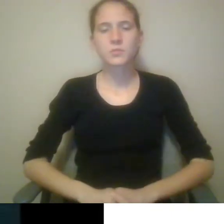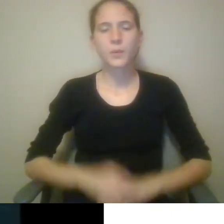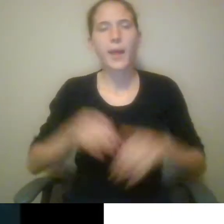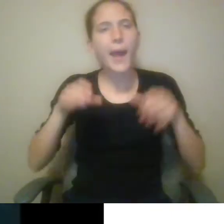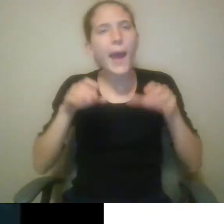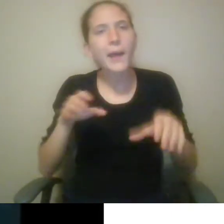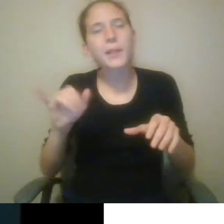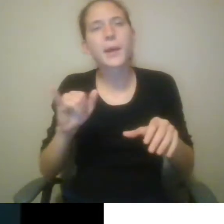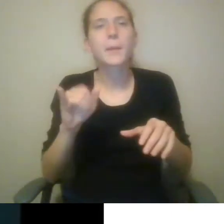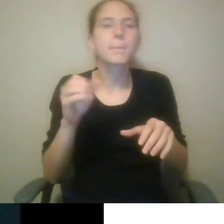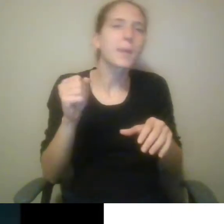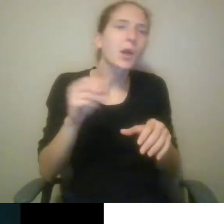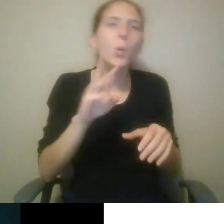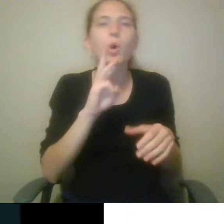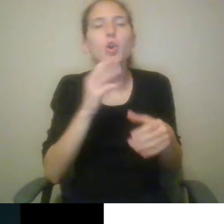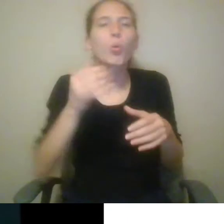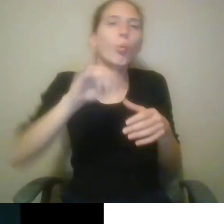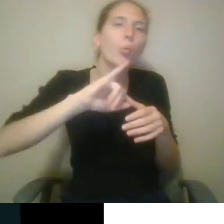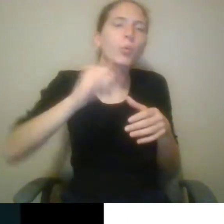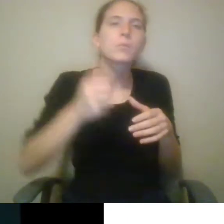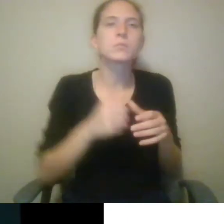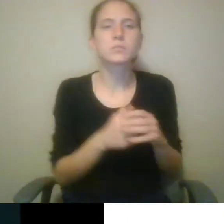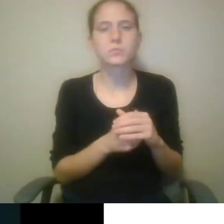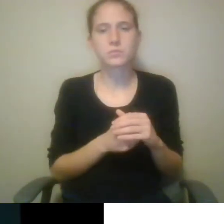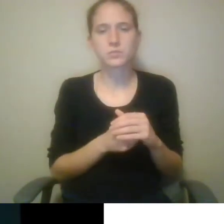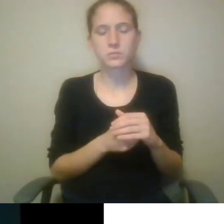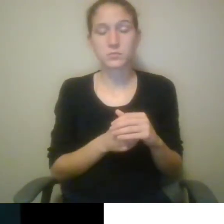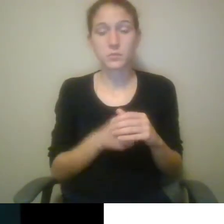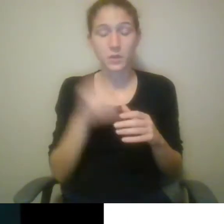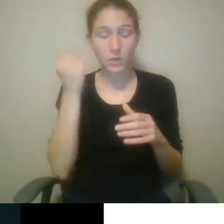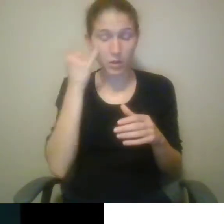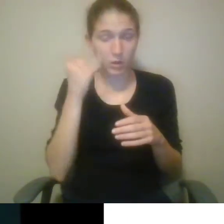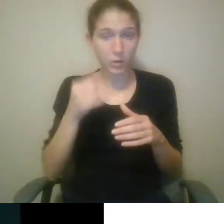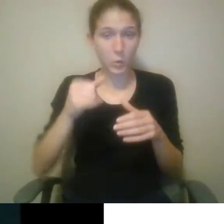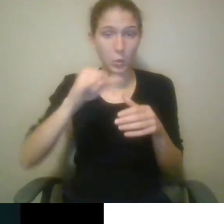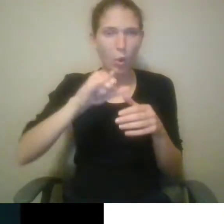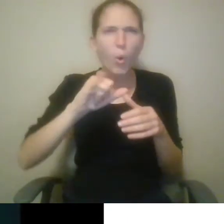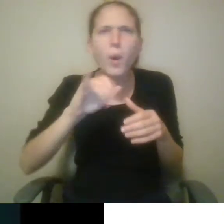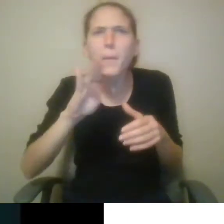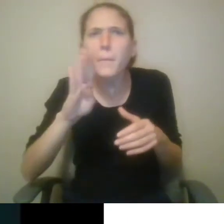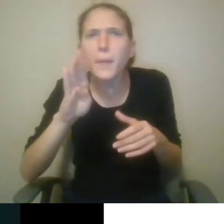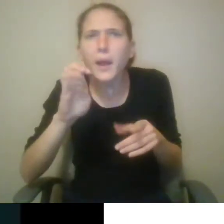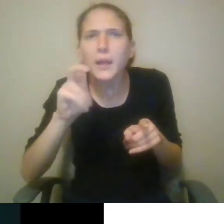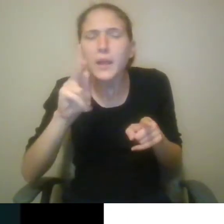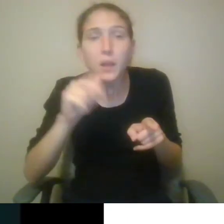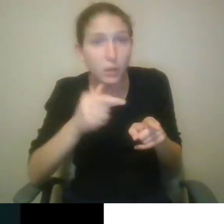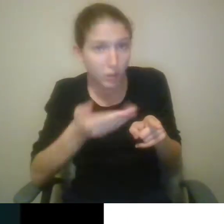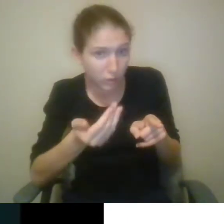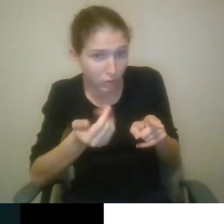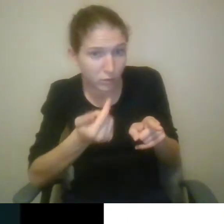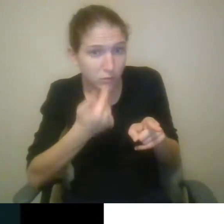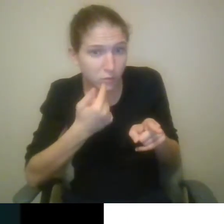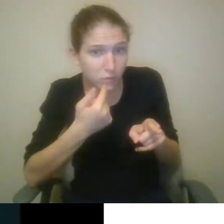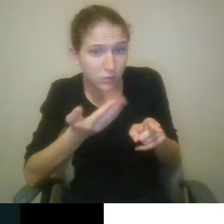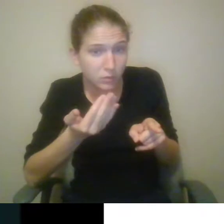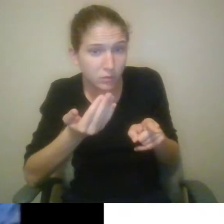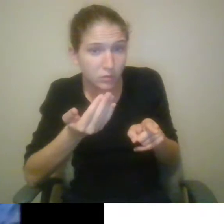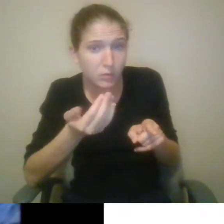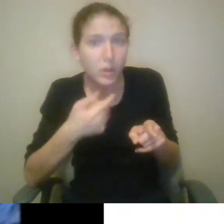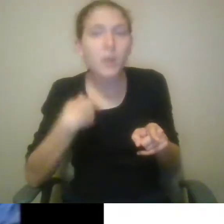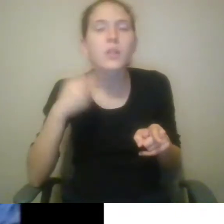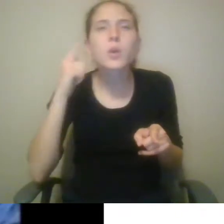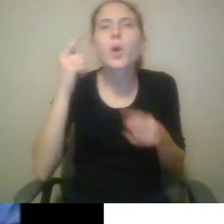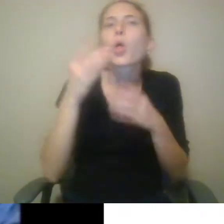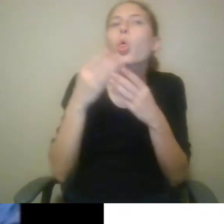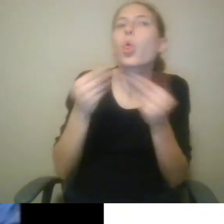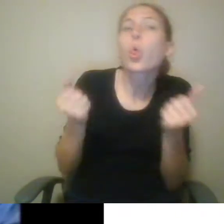Alright. Well, let's see what we find out. Alright, so if I drop it in. Well, wait, Becky, you have it. Alright, go ahead. It was either going to dissolve or